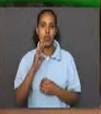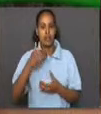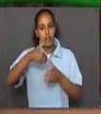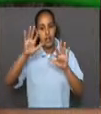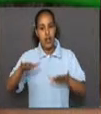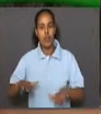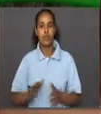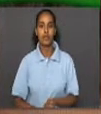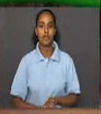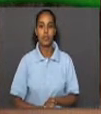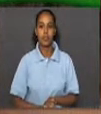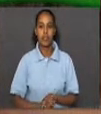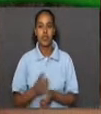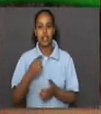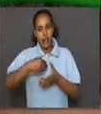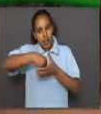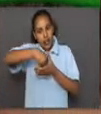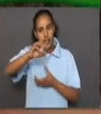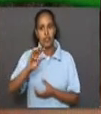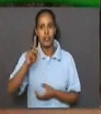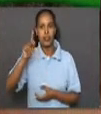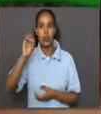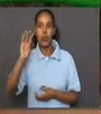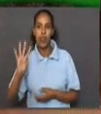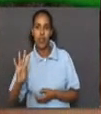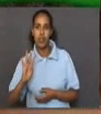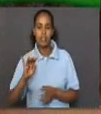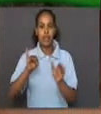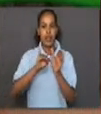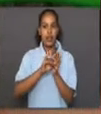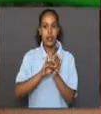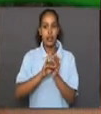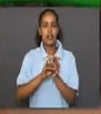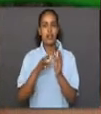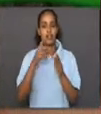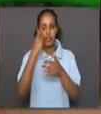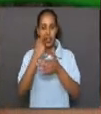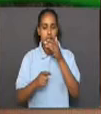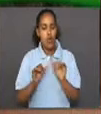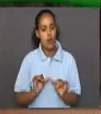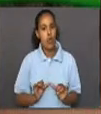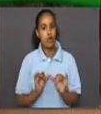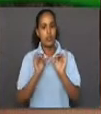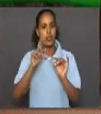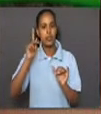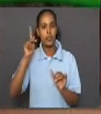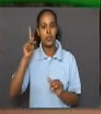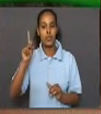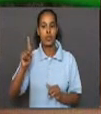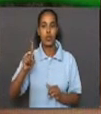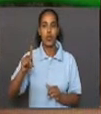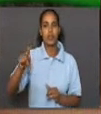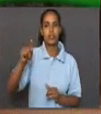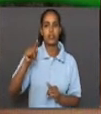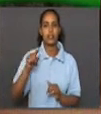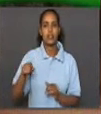runoff. The release of phosphate salts results in a constant phosphorus supply